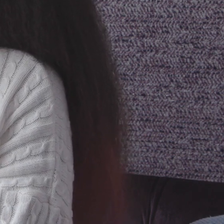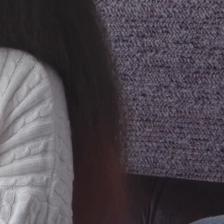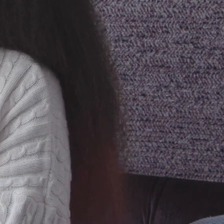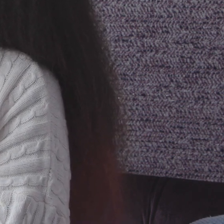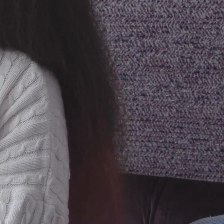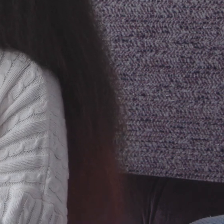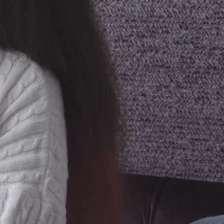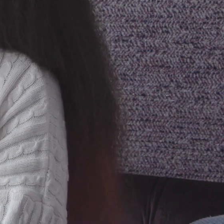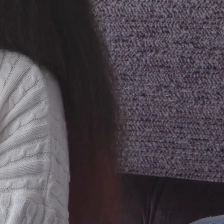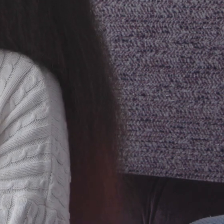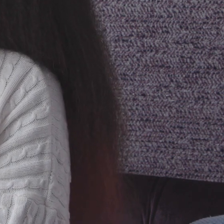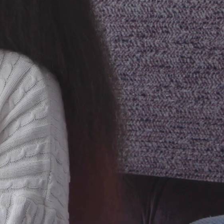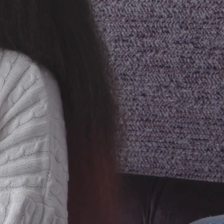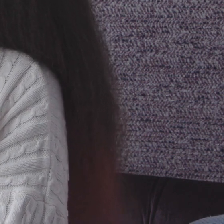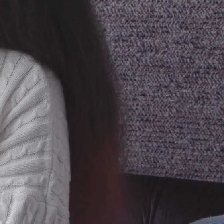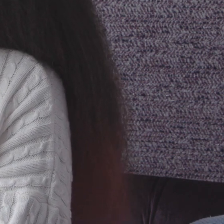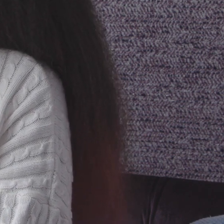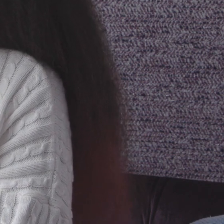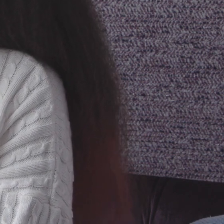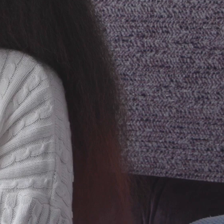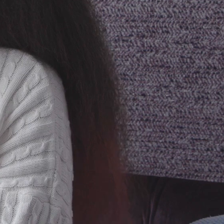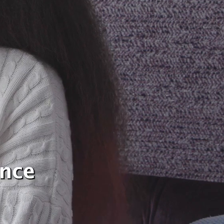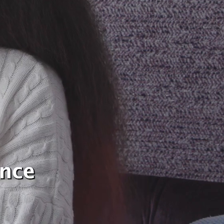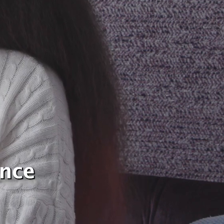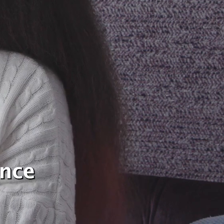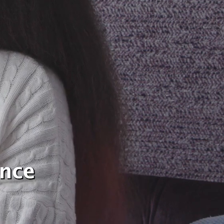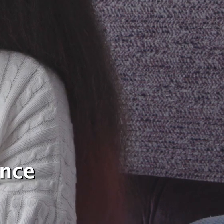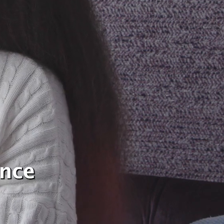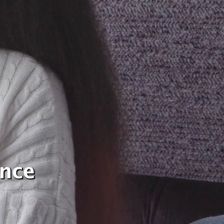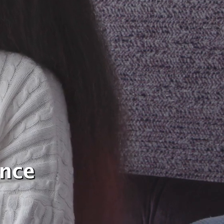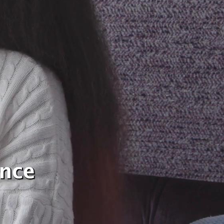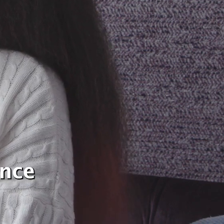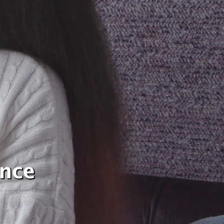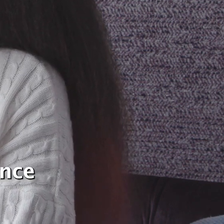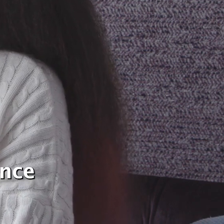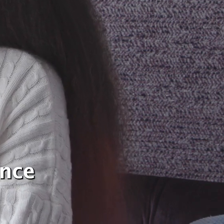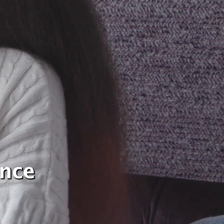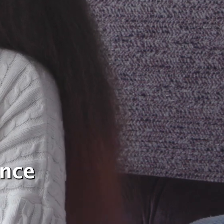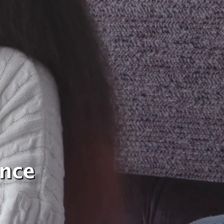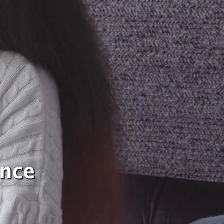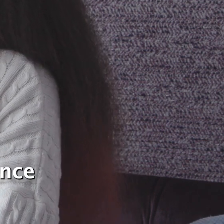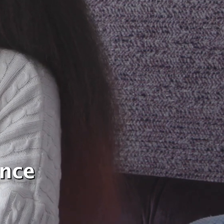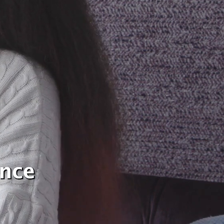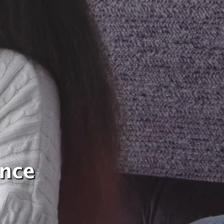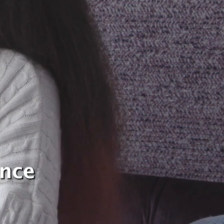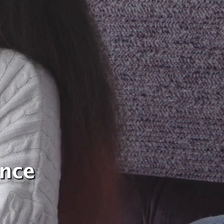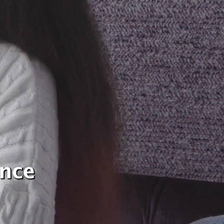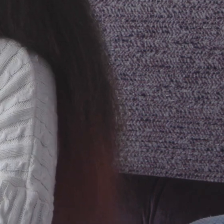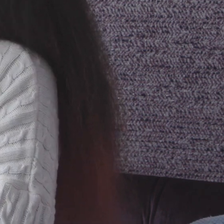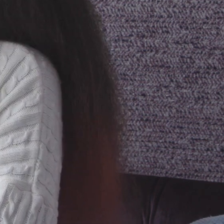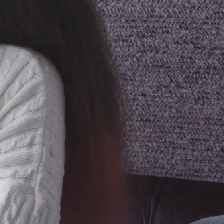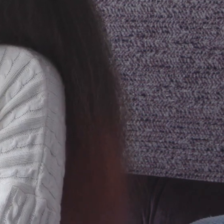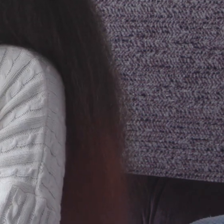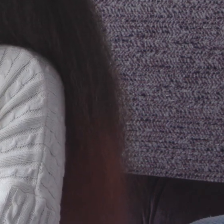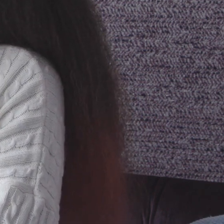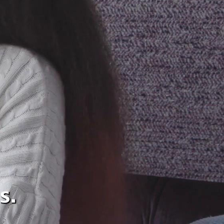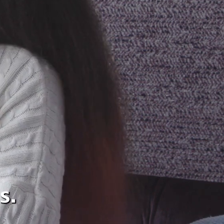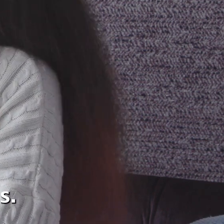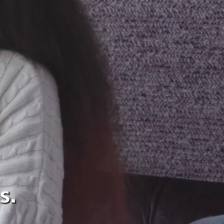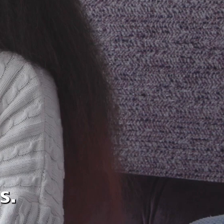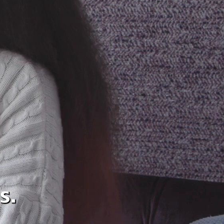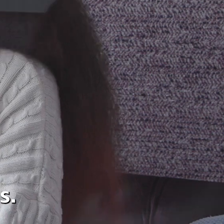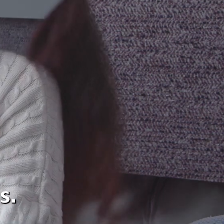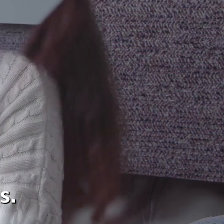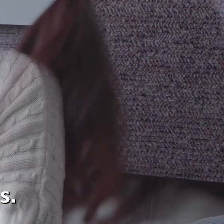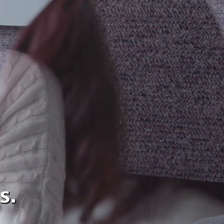people to say, it's my time, I can do it, and no matter what the circumstance and obstacle will be, I'm going to jump over it.